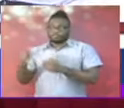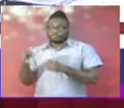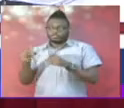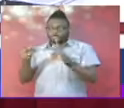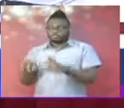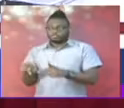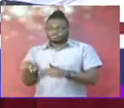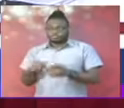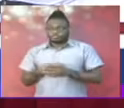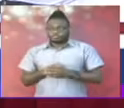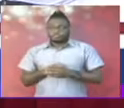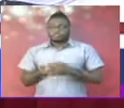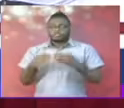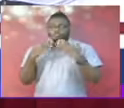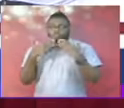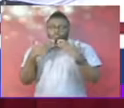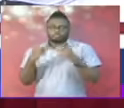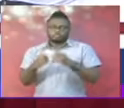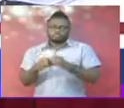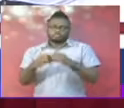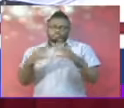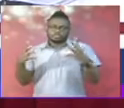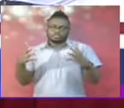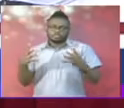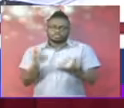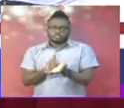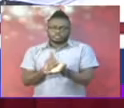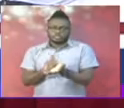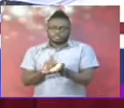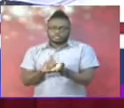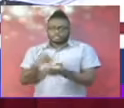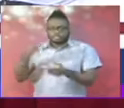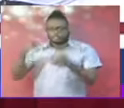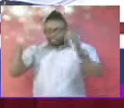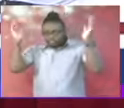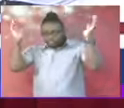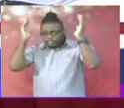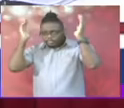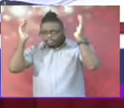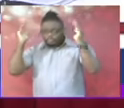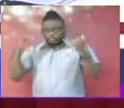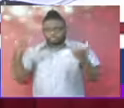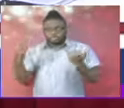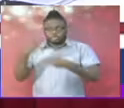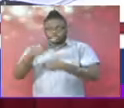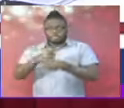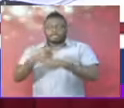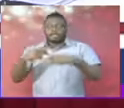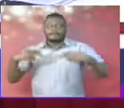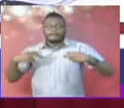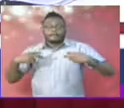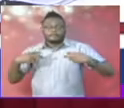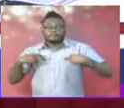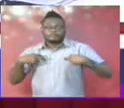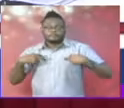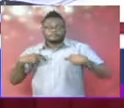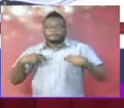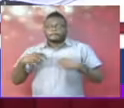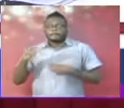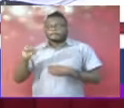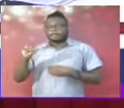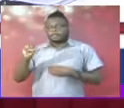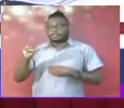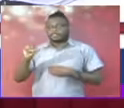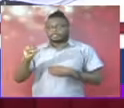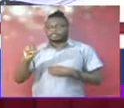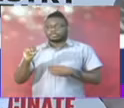Thank you very much, Dr. Hines. Today, we are pleased to welcome Ms. Lizana Guerra, the Chief Financial Officer at